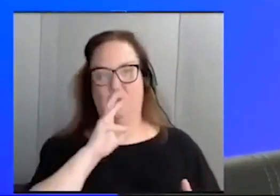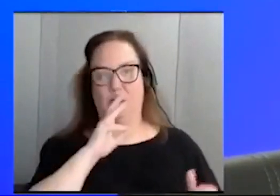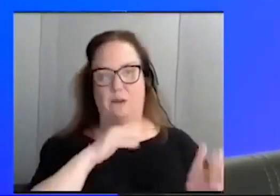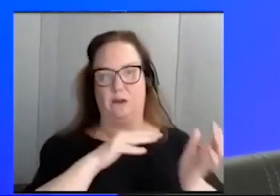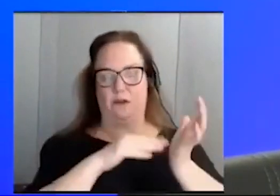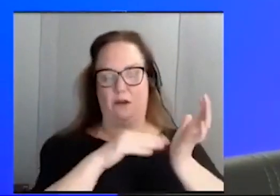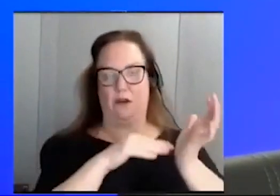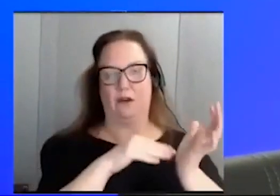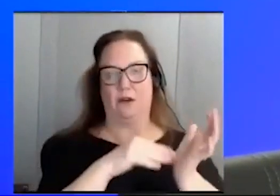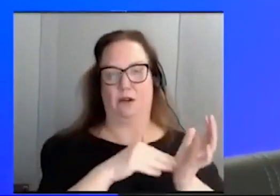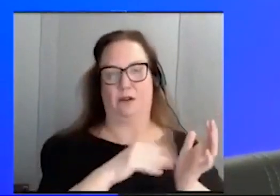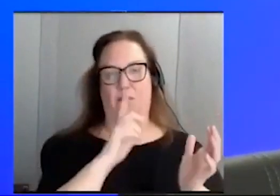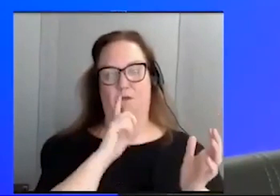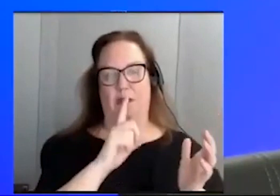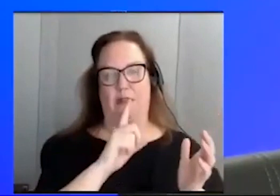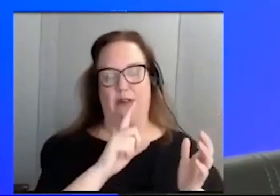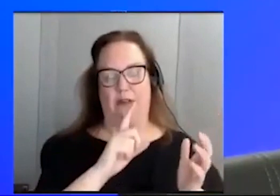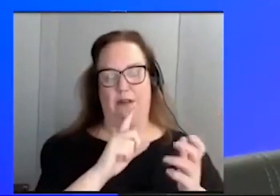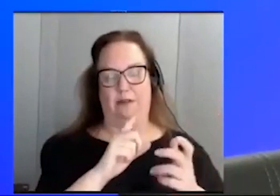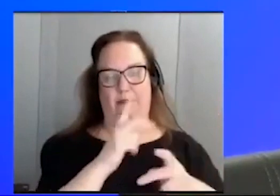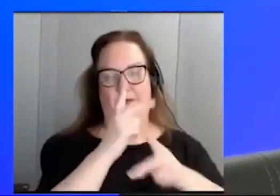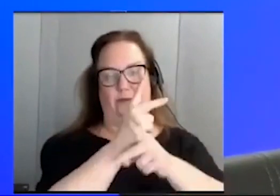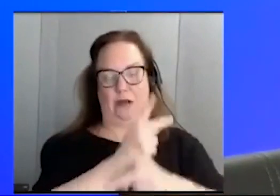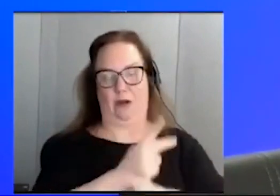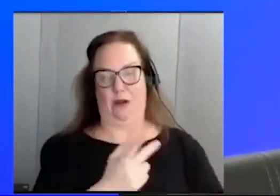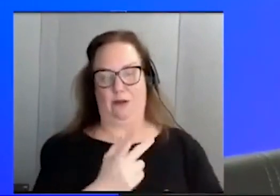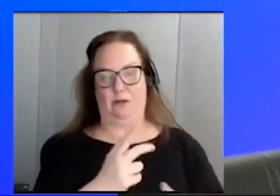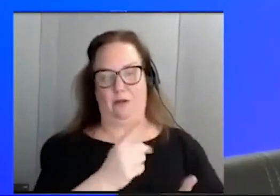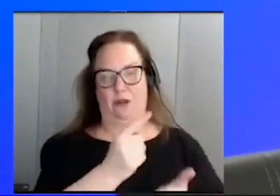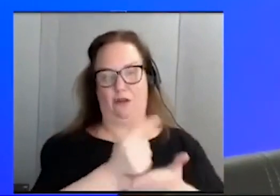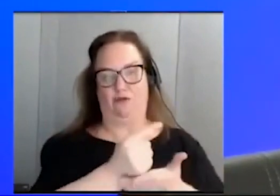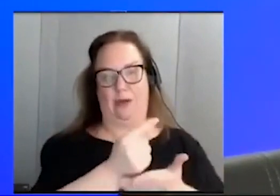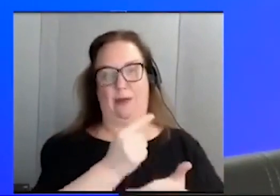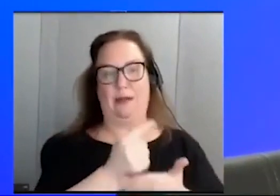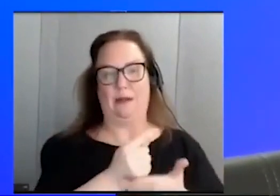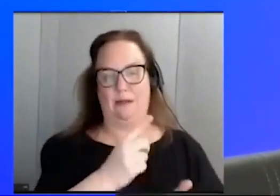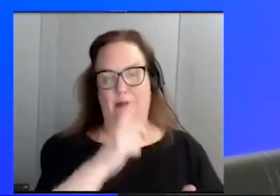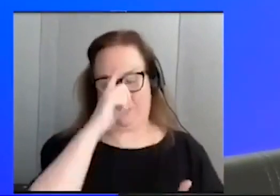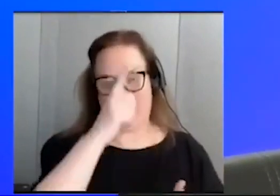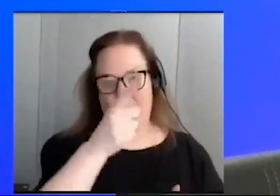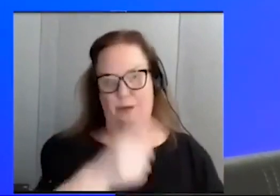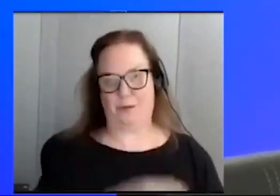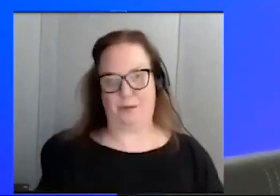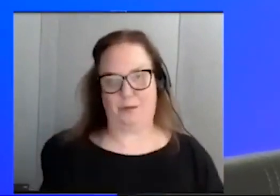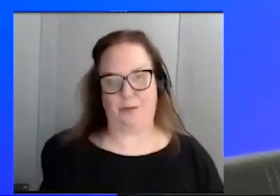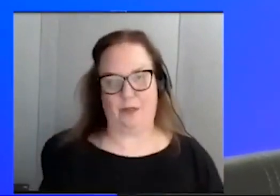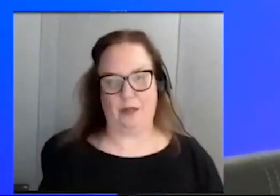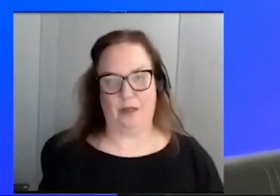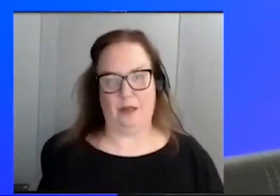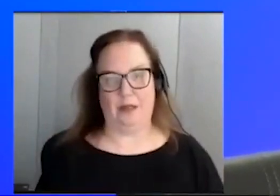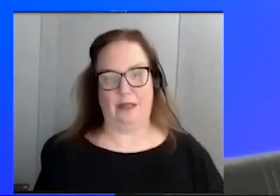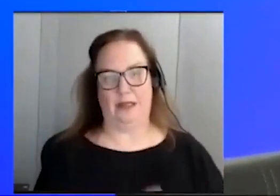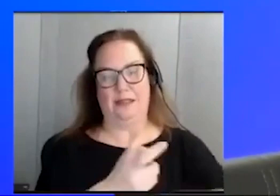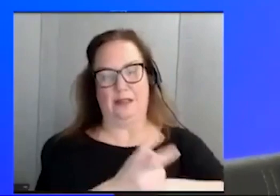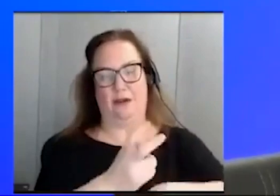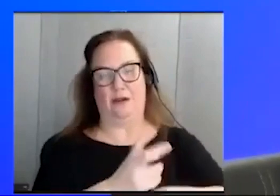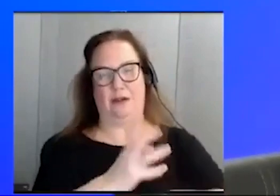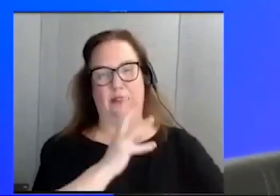to really kind of tailor to what treatment might be options for you. It's hard for me to speak about that without a little